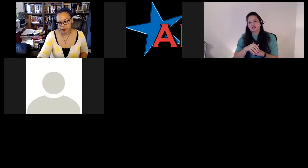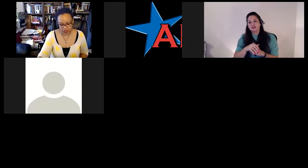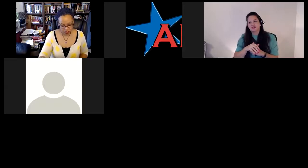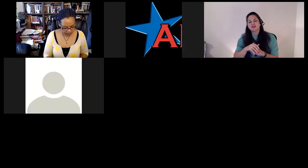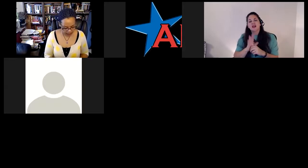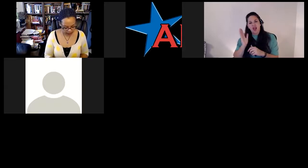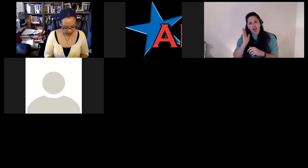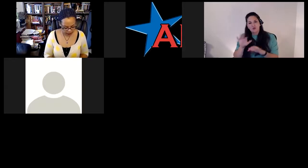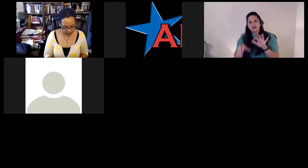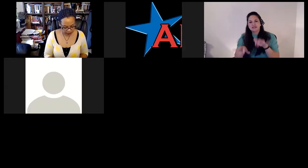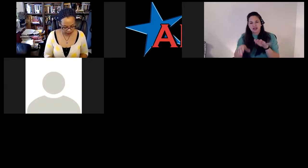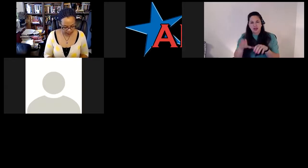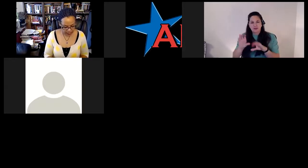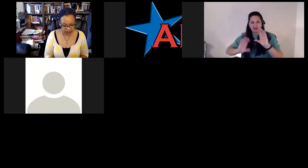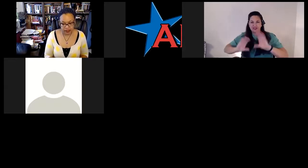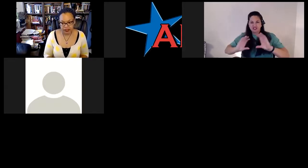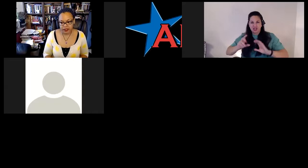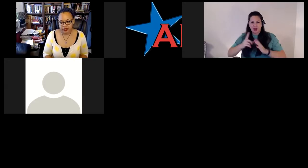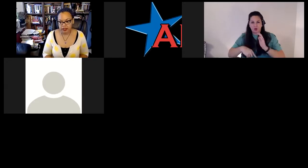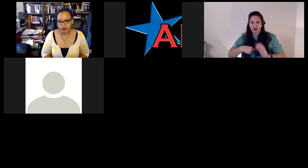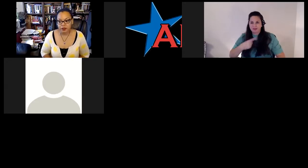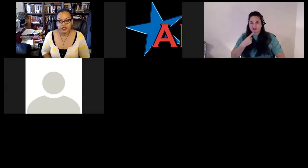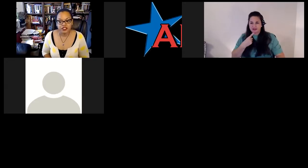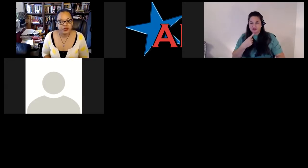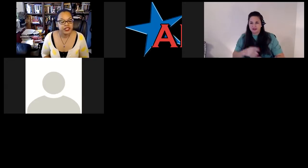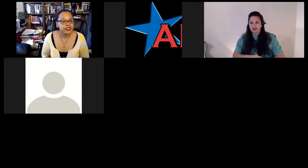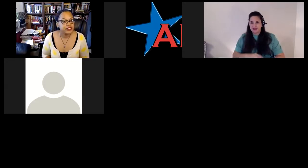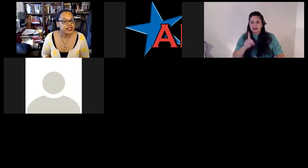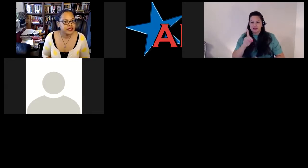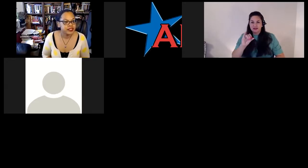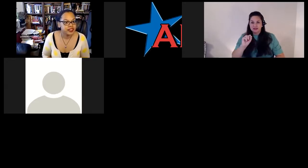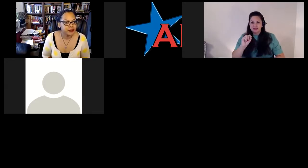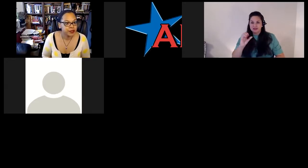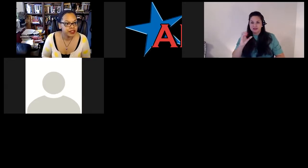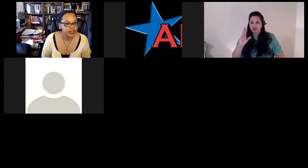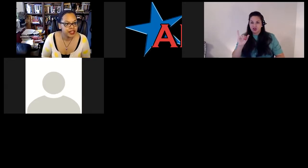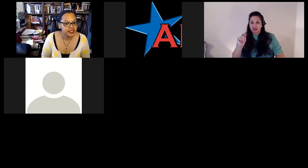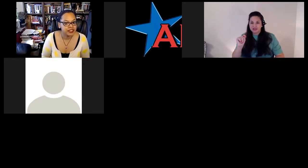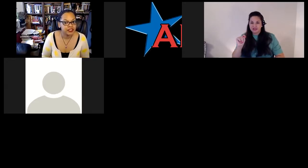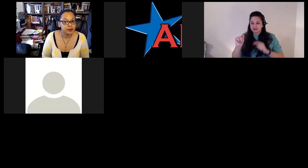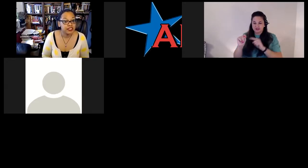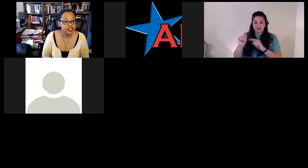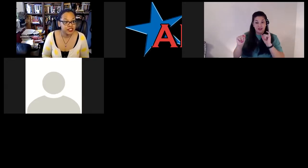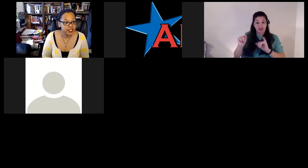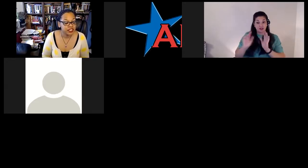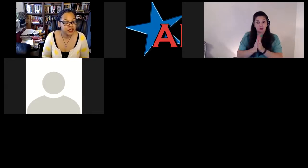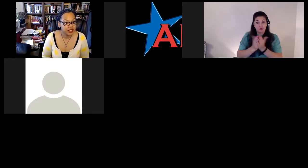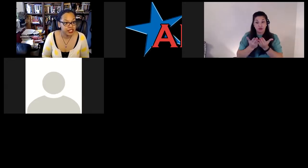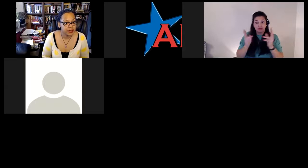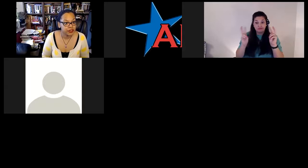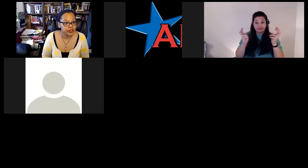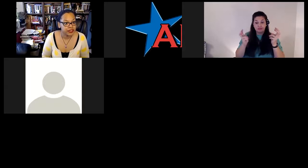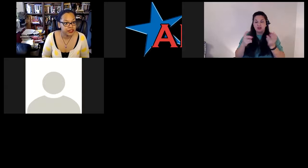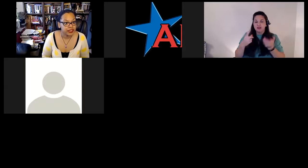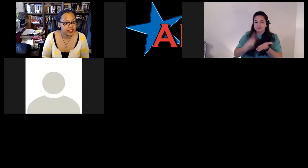post in the chat what I'm saying. But Discrit is a book that is specifically talking